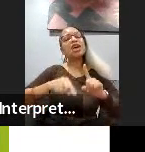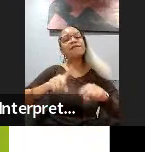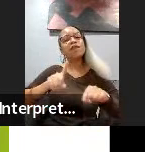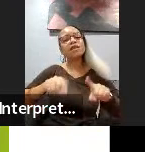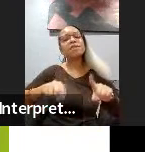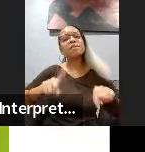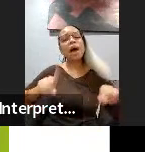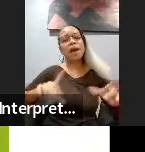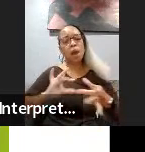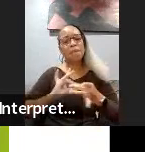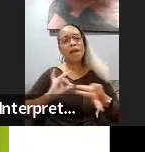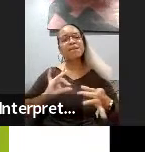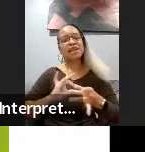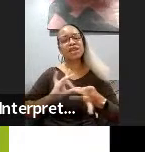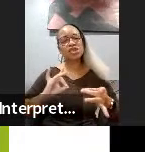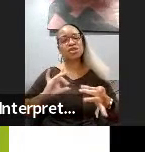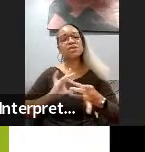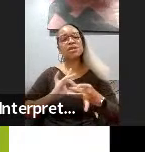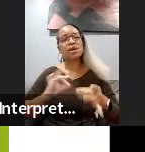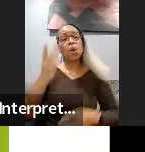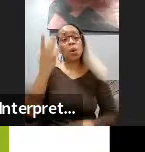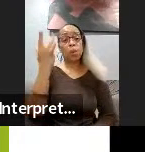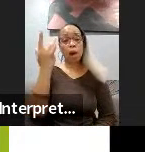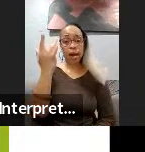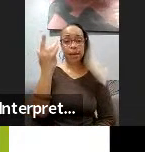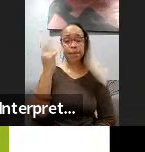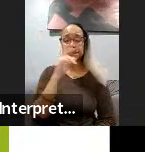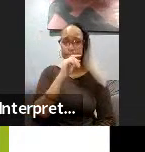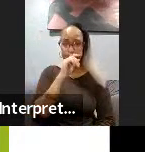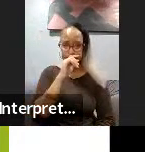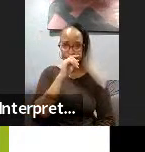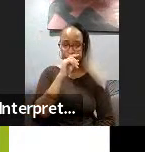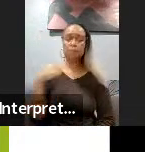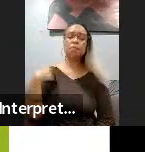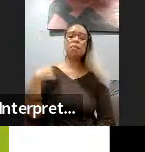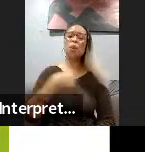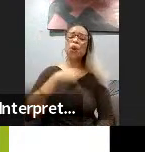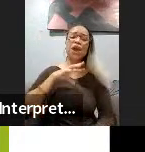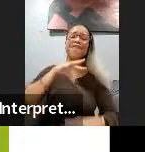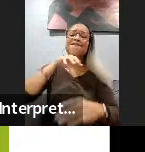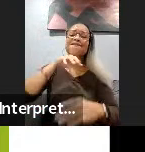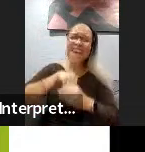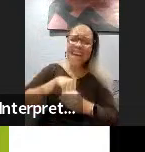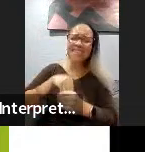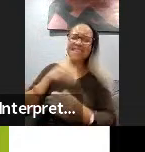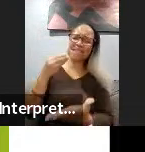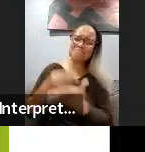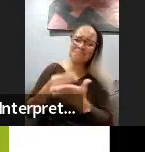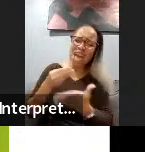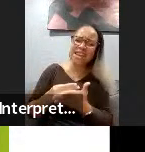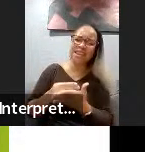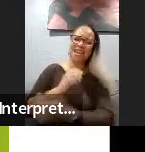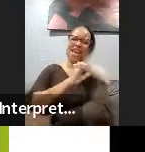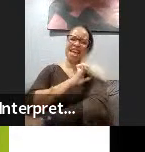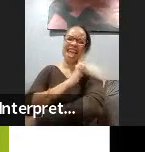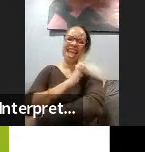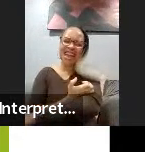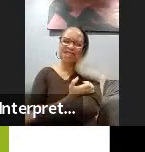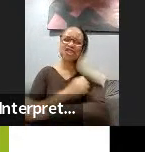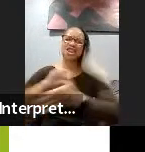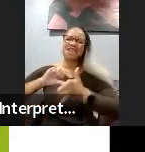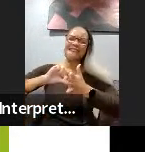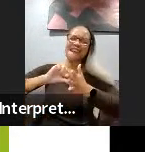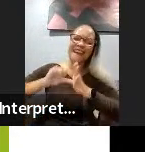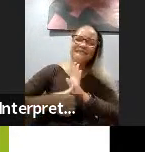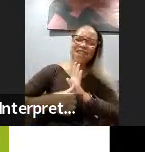messaging, because, we're investing all of this money and all of this energy and emphasis in putting